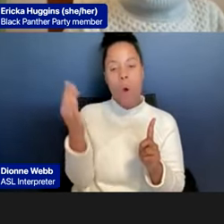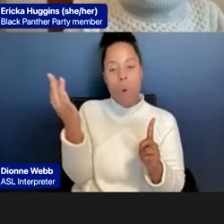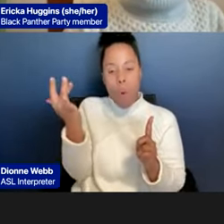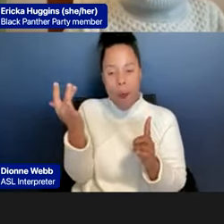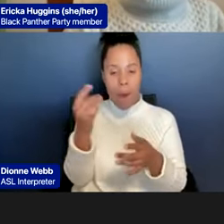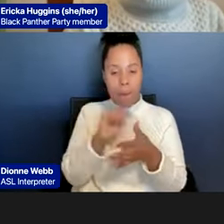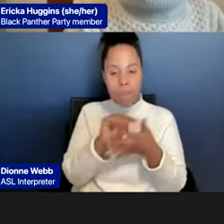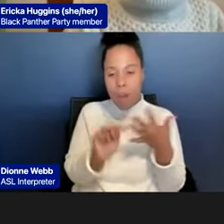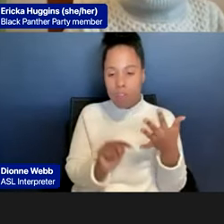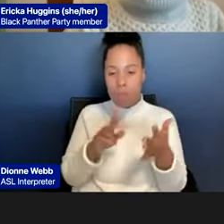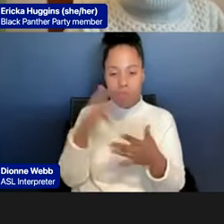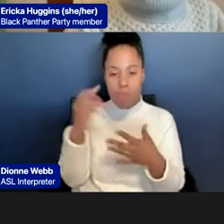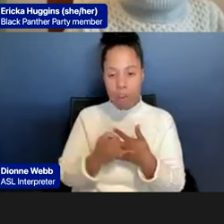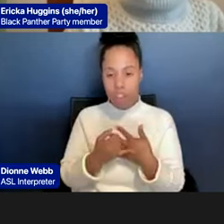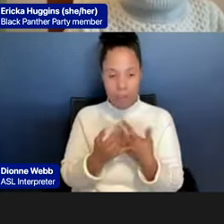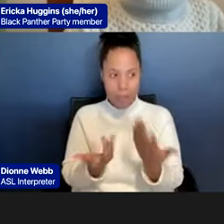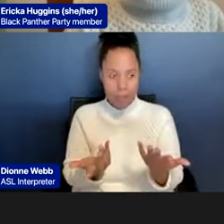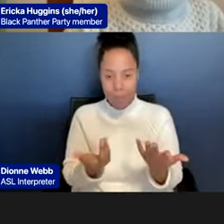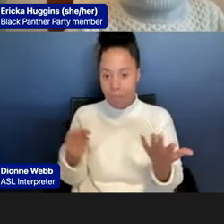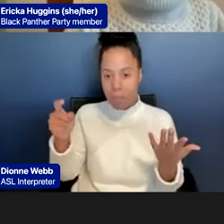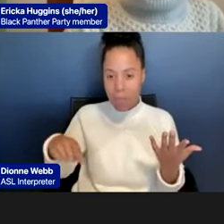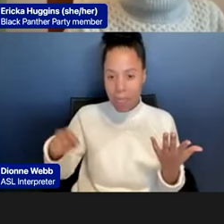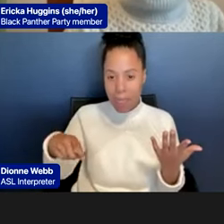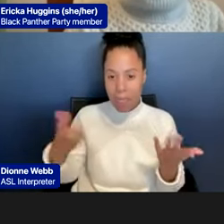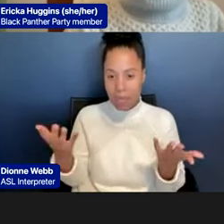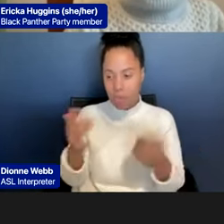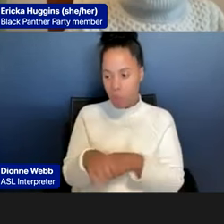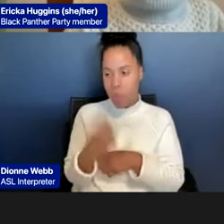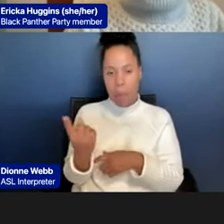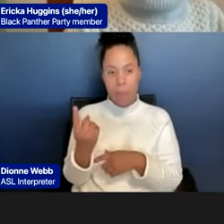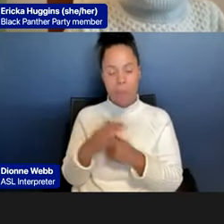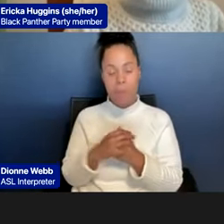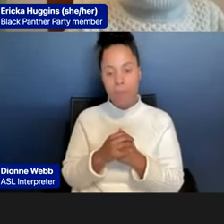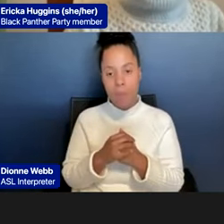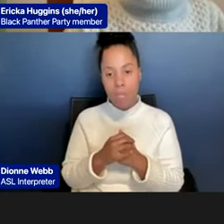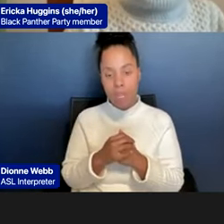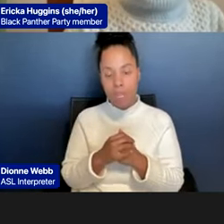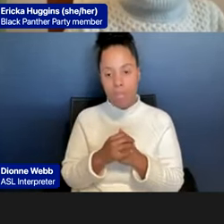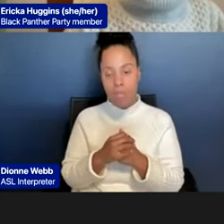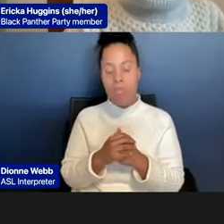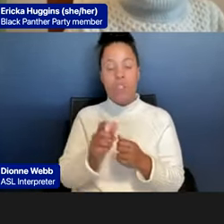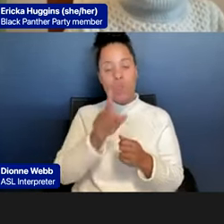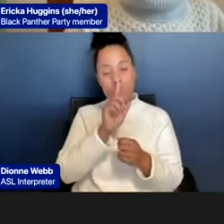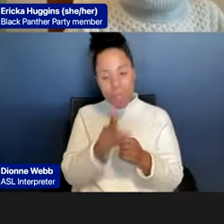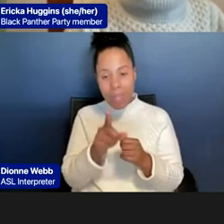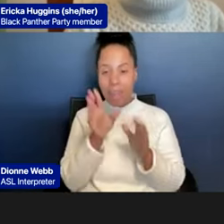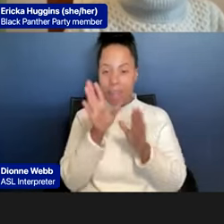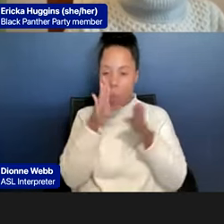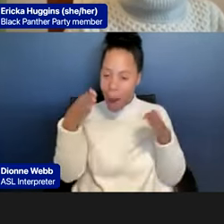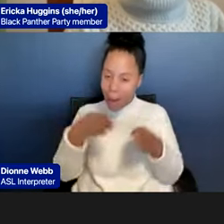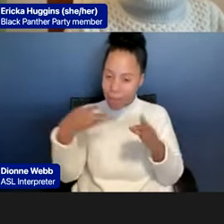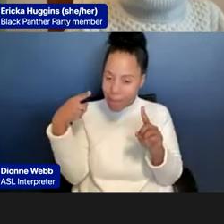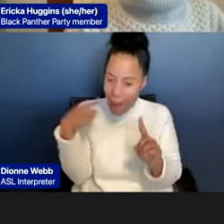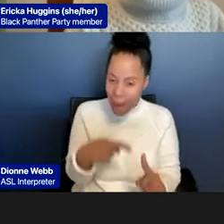this even needed today? To wind down a little bit, I would say